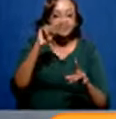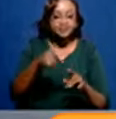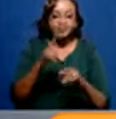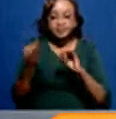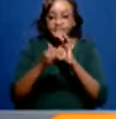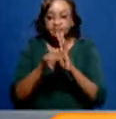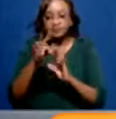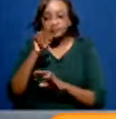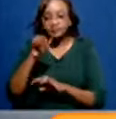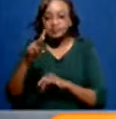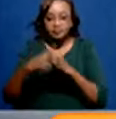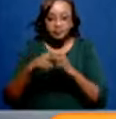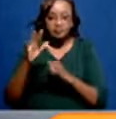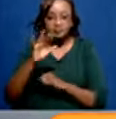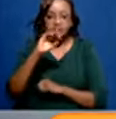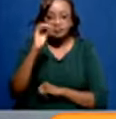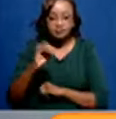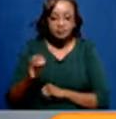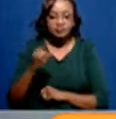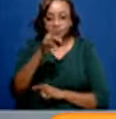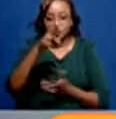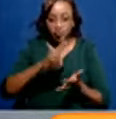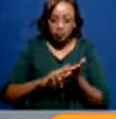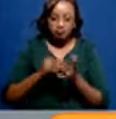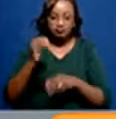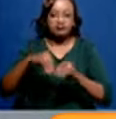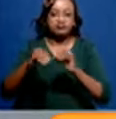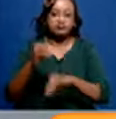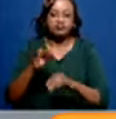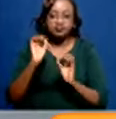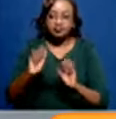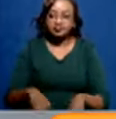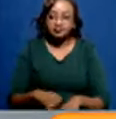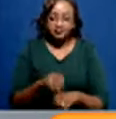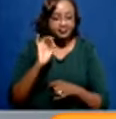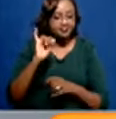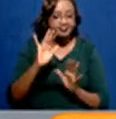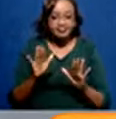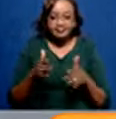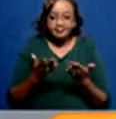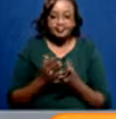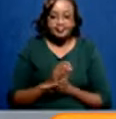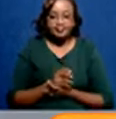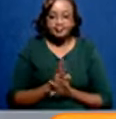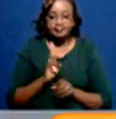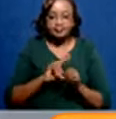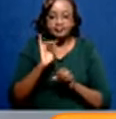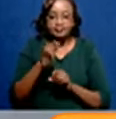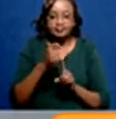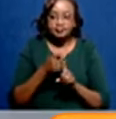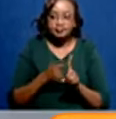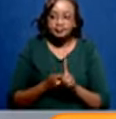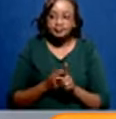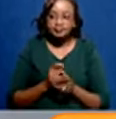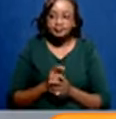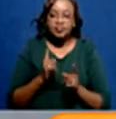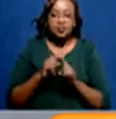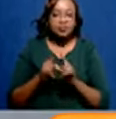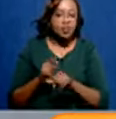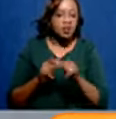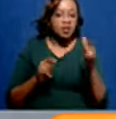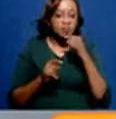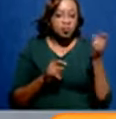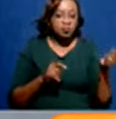your contribution is this. At that point, you're registered and you make your contribution. So that's the role of the means testing instrument. But for the